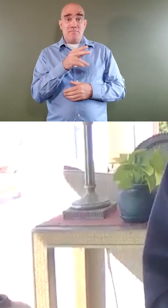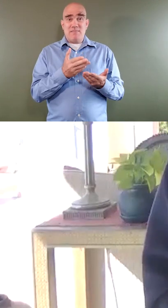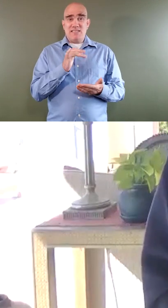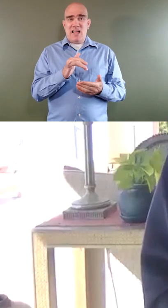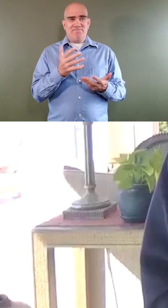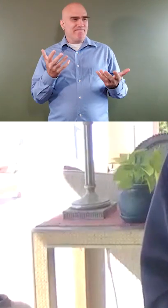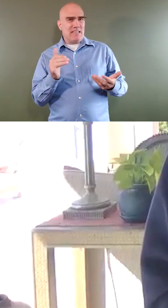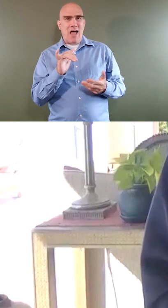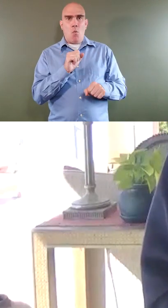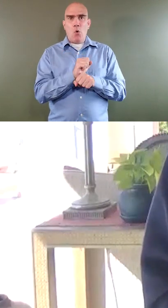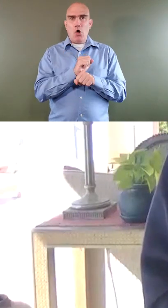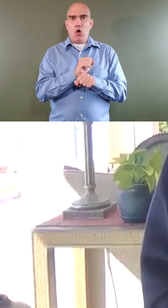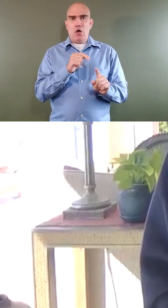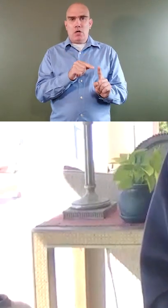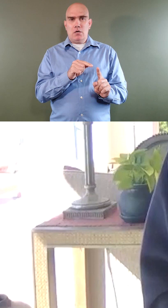a